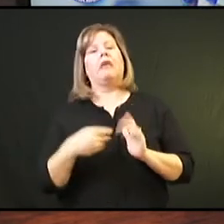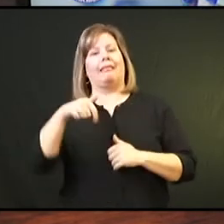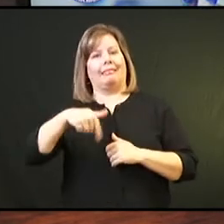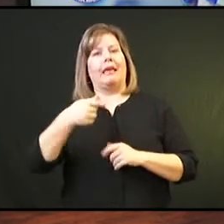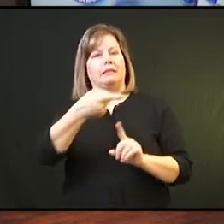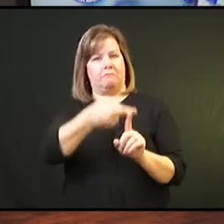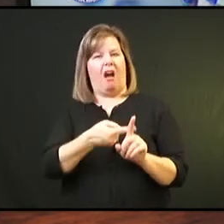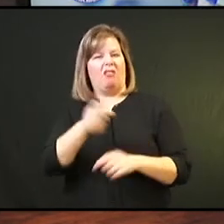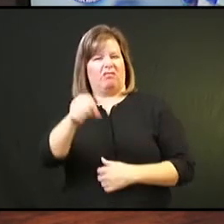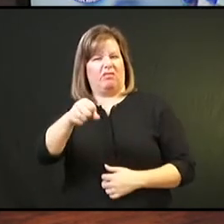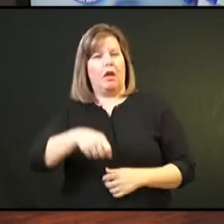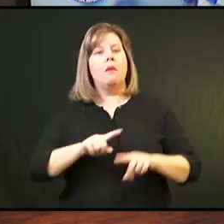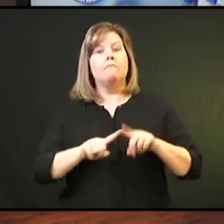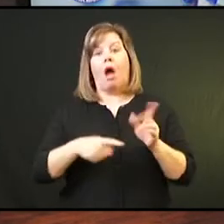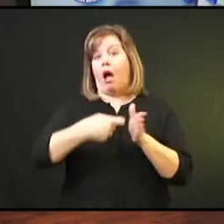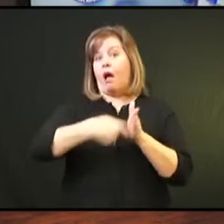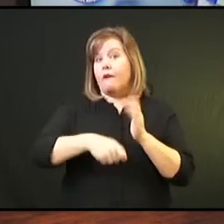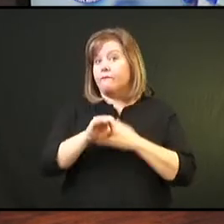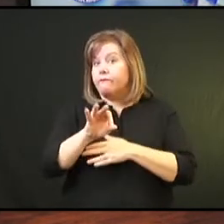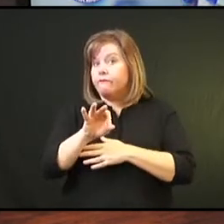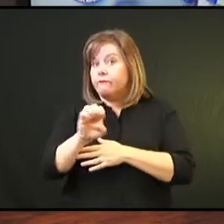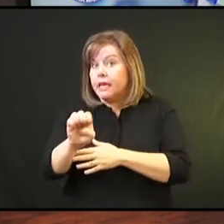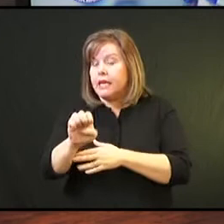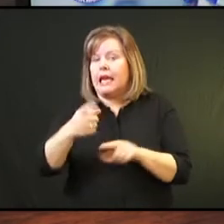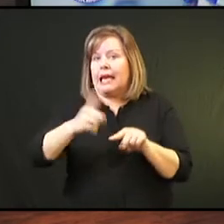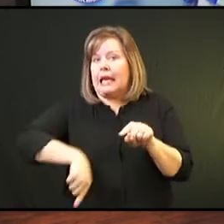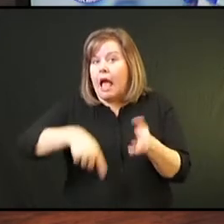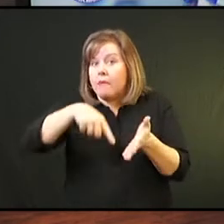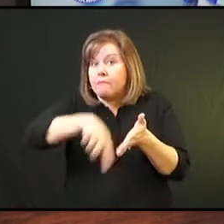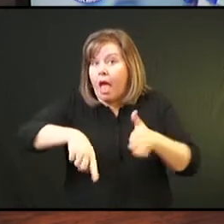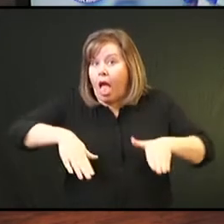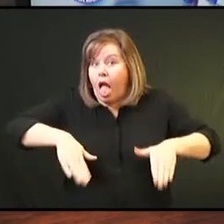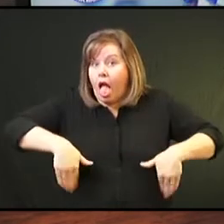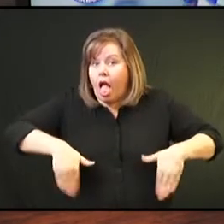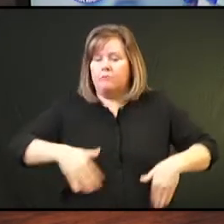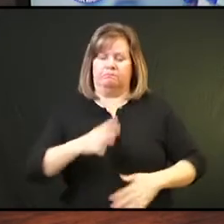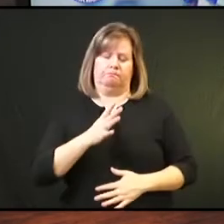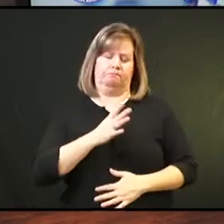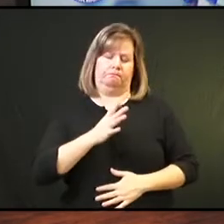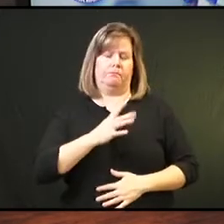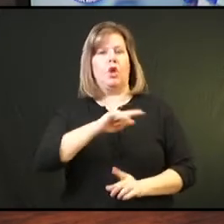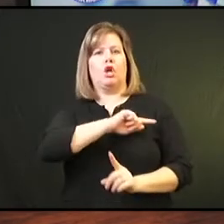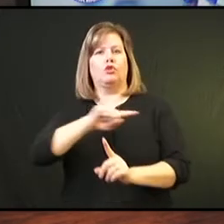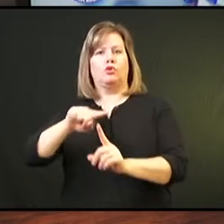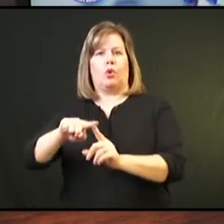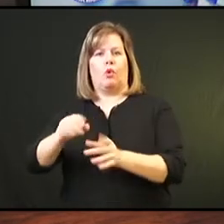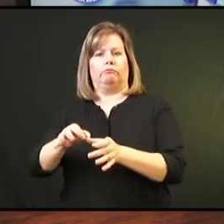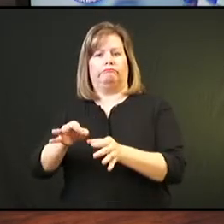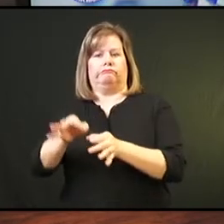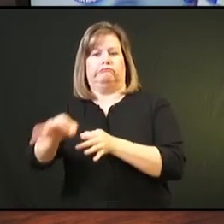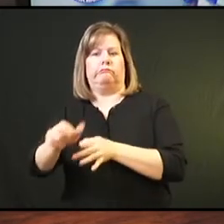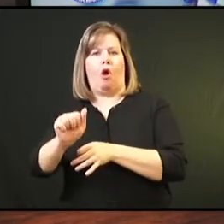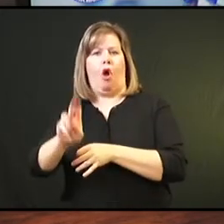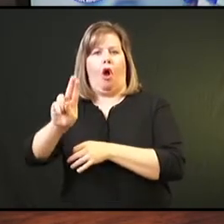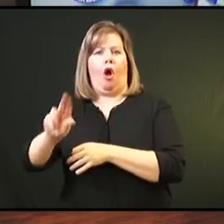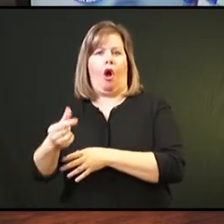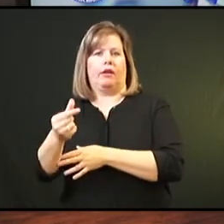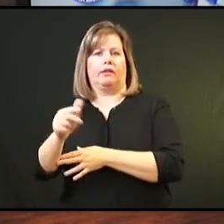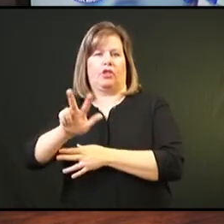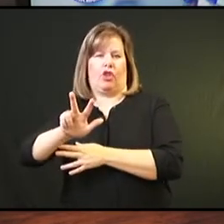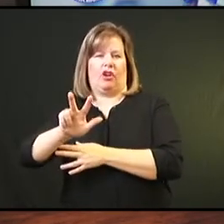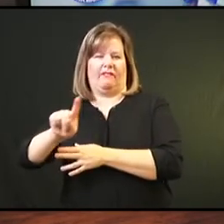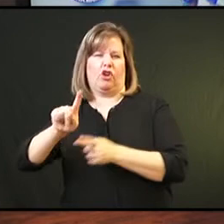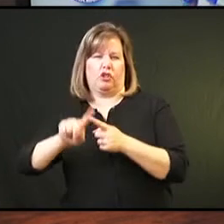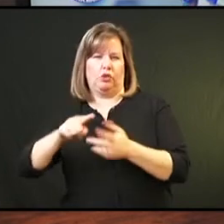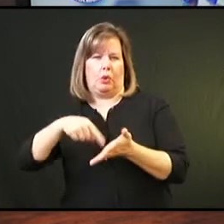month. And if you can't afford the fee, we'll get you an invoice, and you'll have until August 31st to pay that fee. I'm